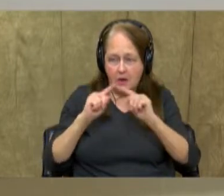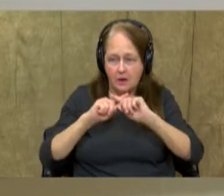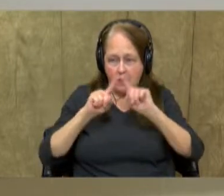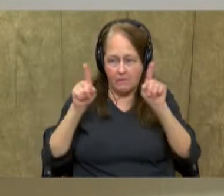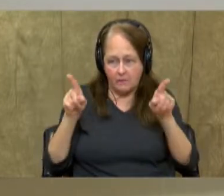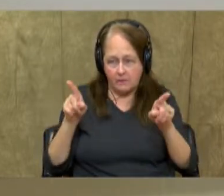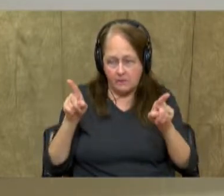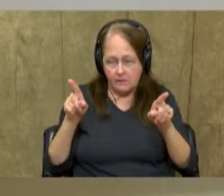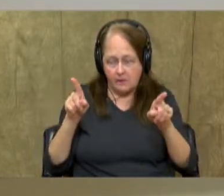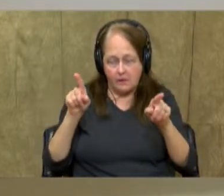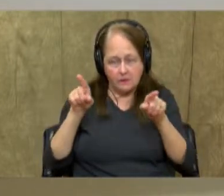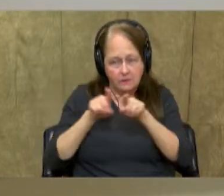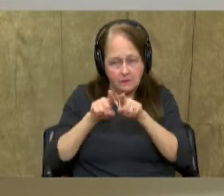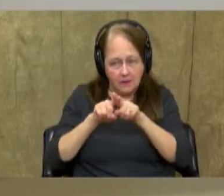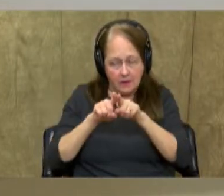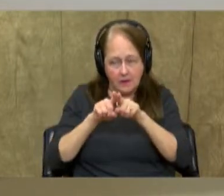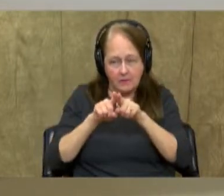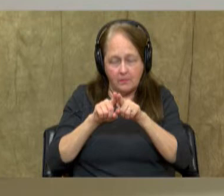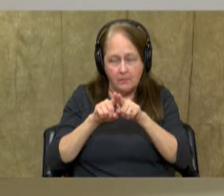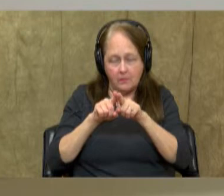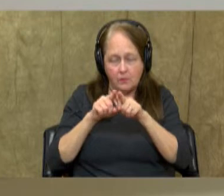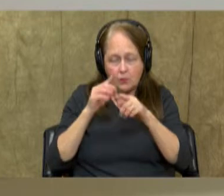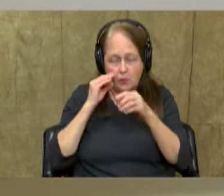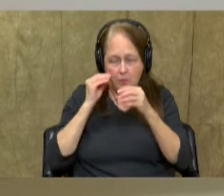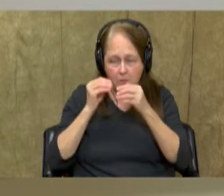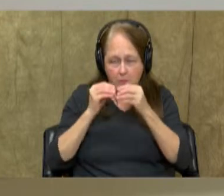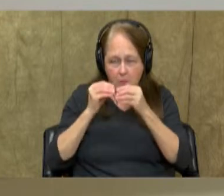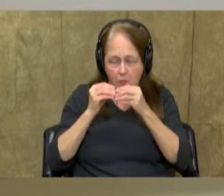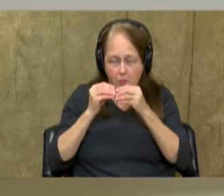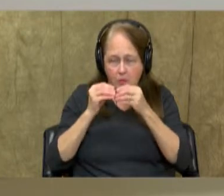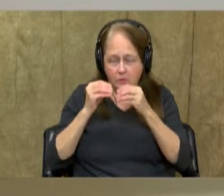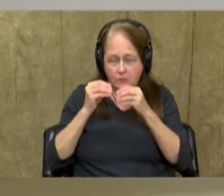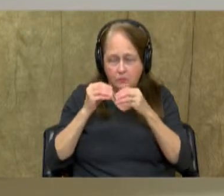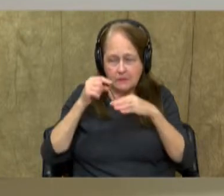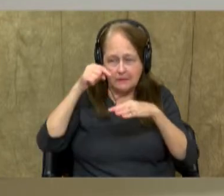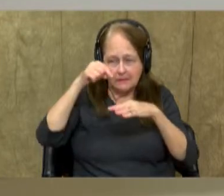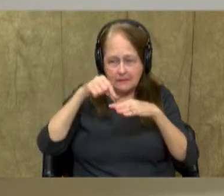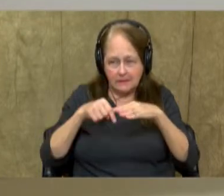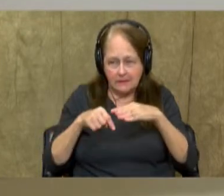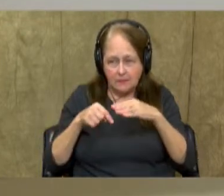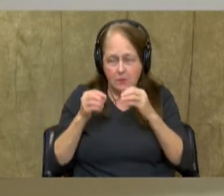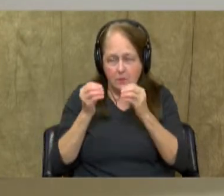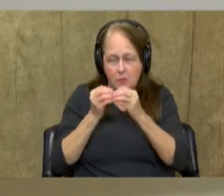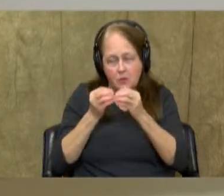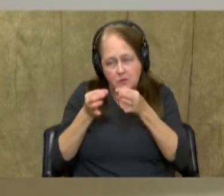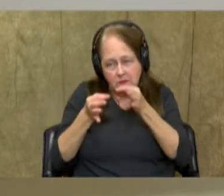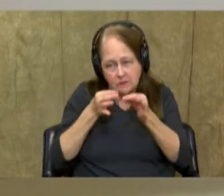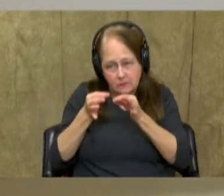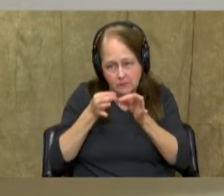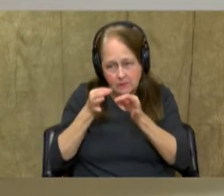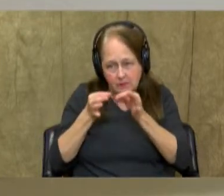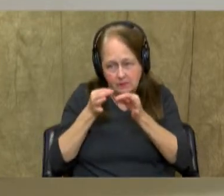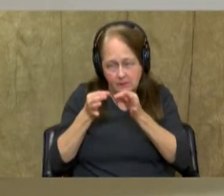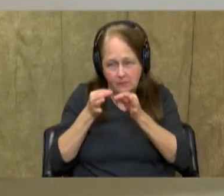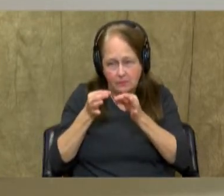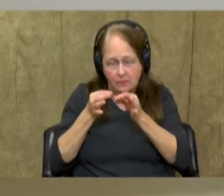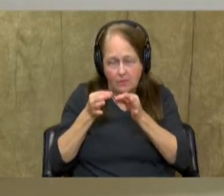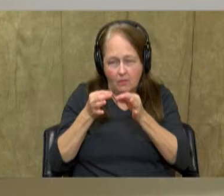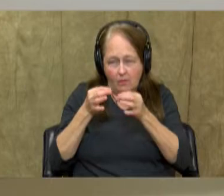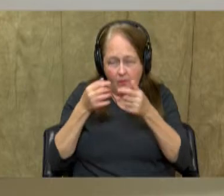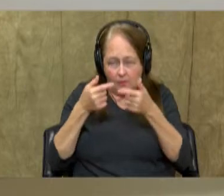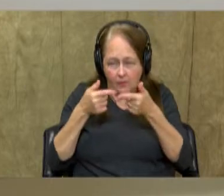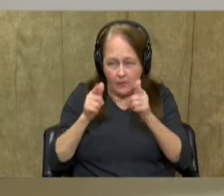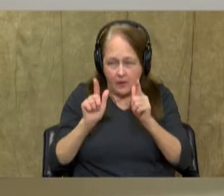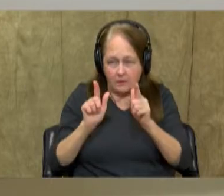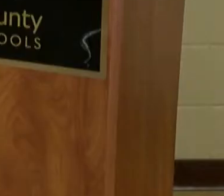continue with that same standard, but we're going to go a little bit deeper, do something a little different with it. So, let's get right